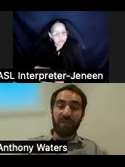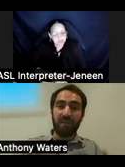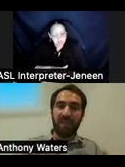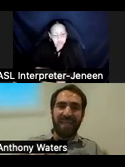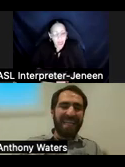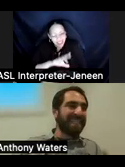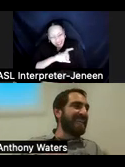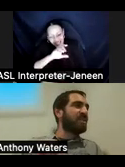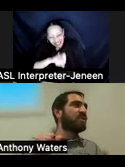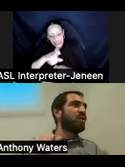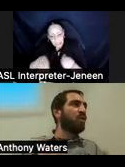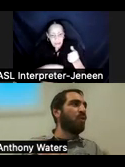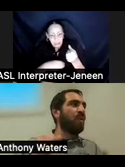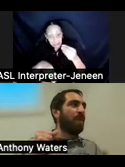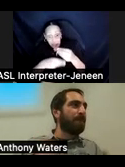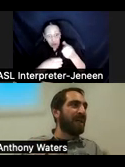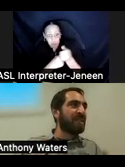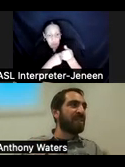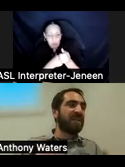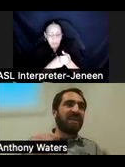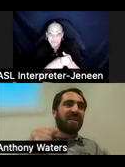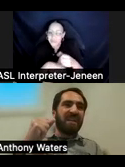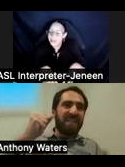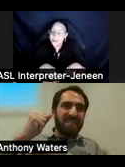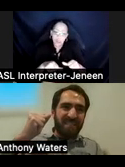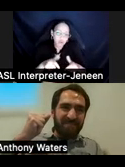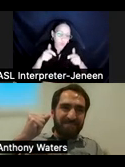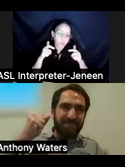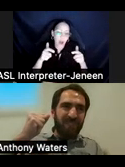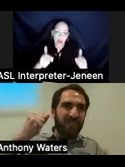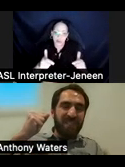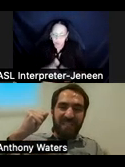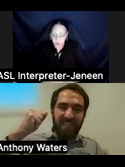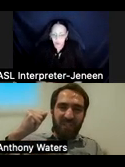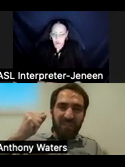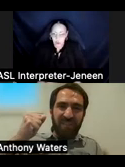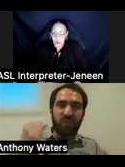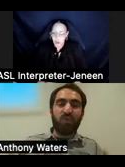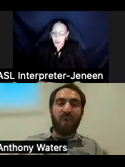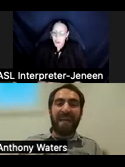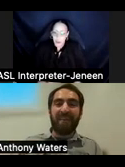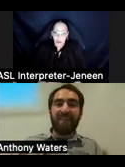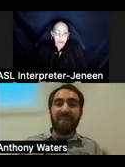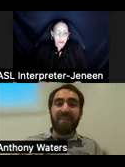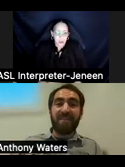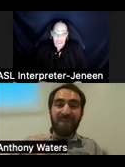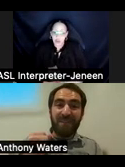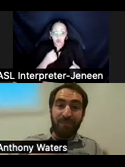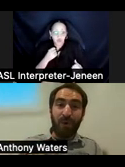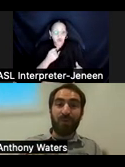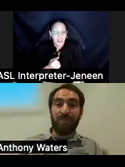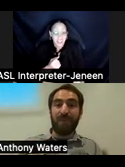support. It takes so much just strength to